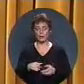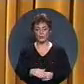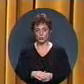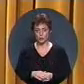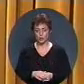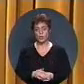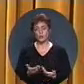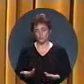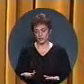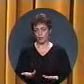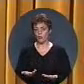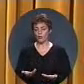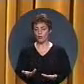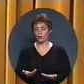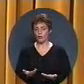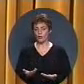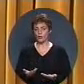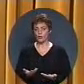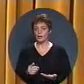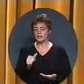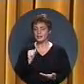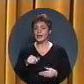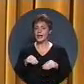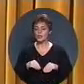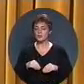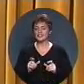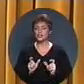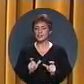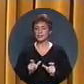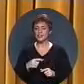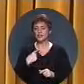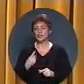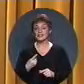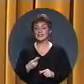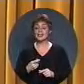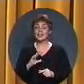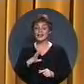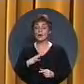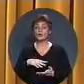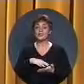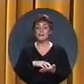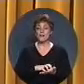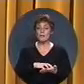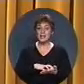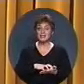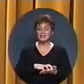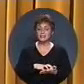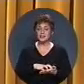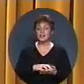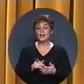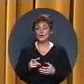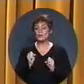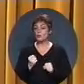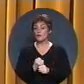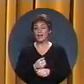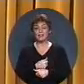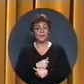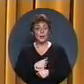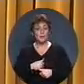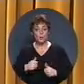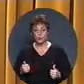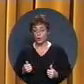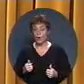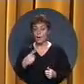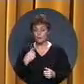is committed to using every legal instrument possible to have this individual detained and declared dangerous